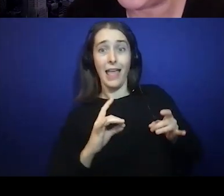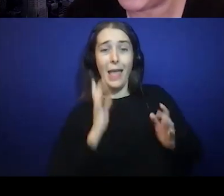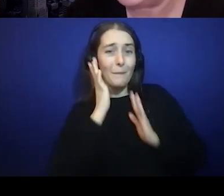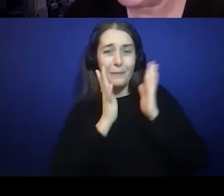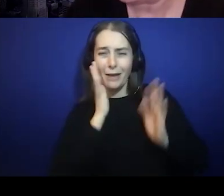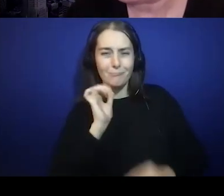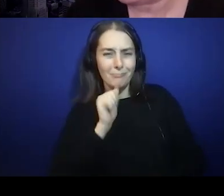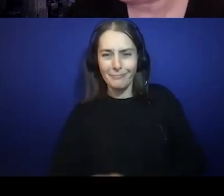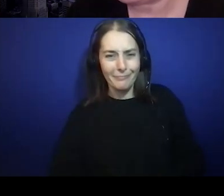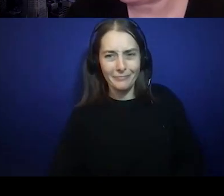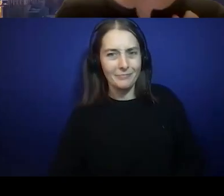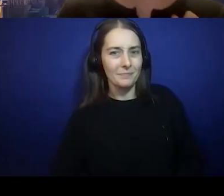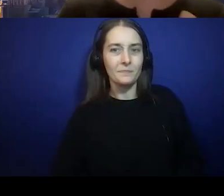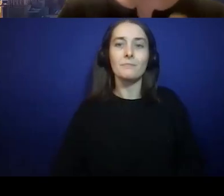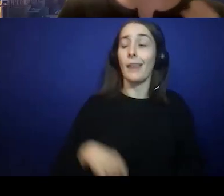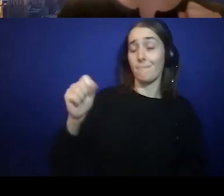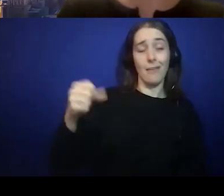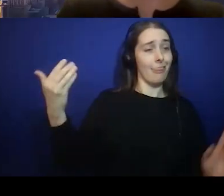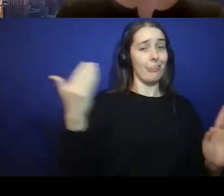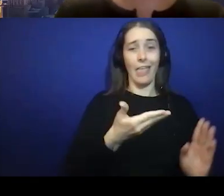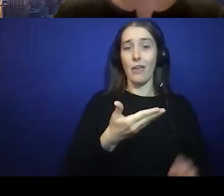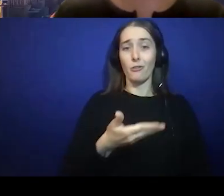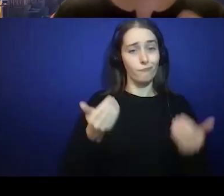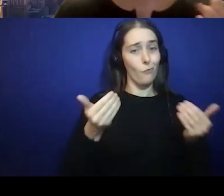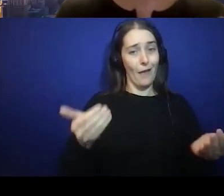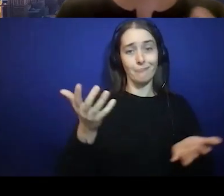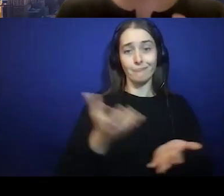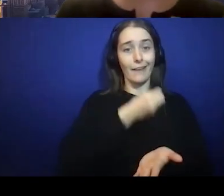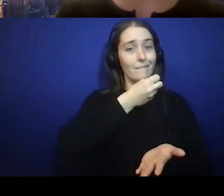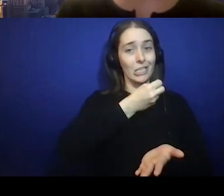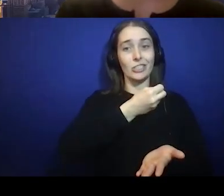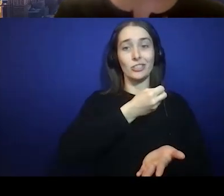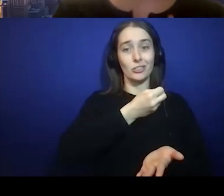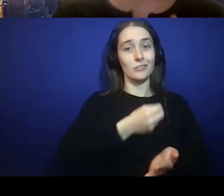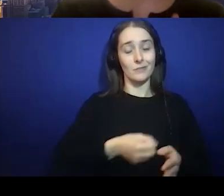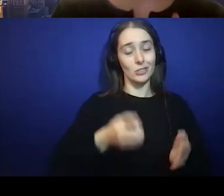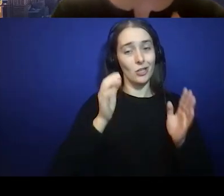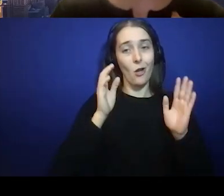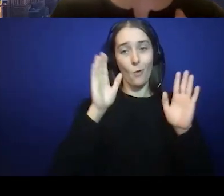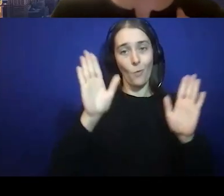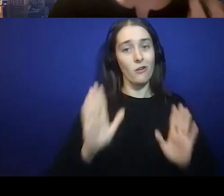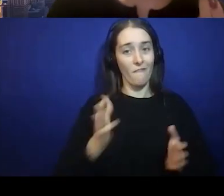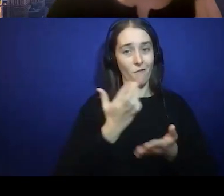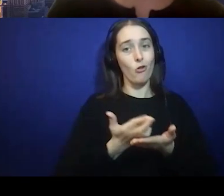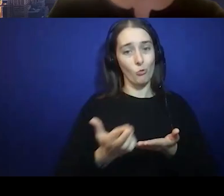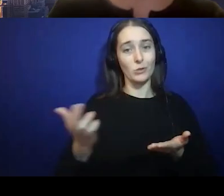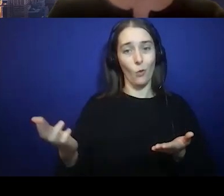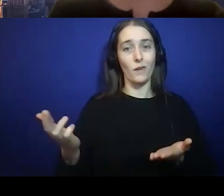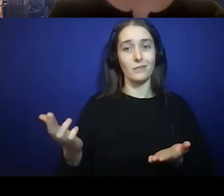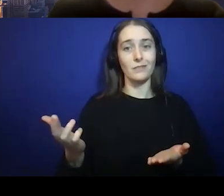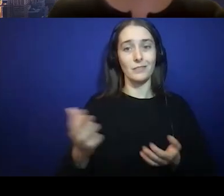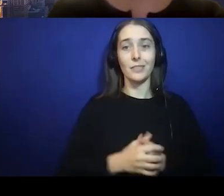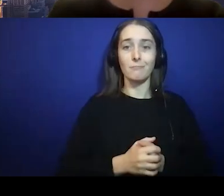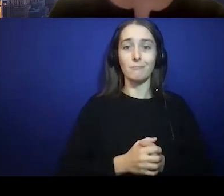yeah, please. it's there for you. Take advantage of it. It's a really wonderful resource and place to get